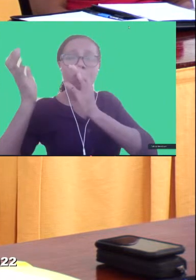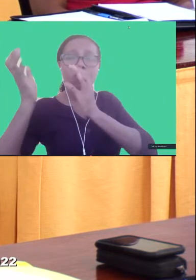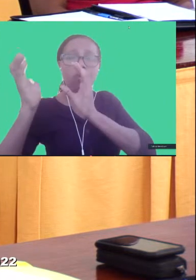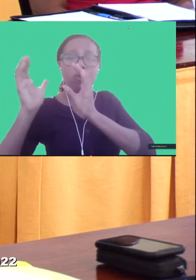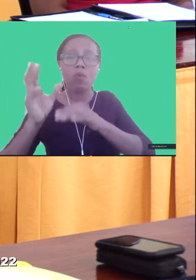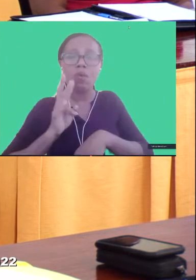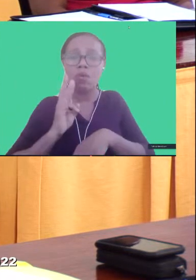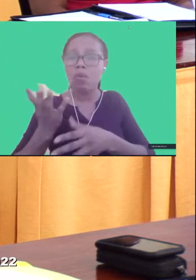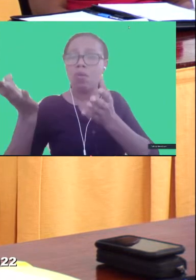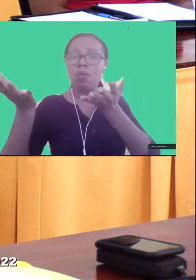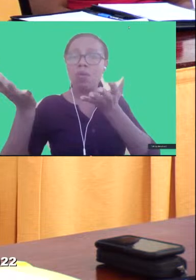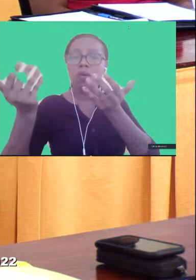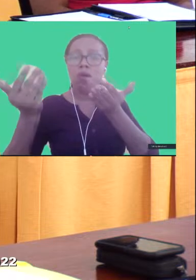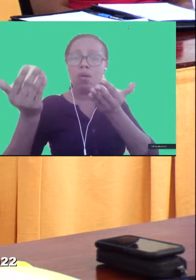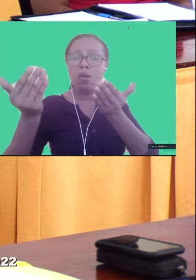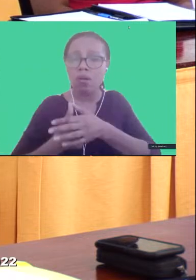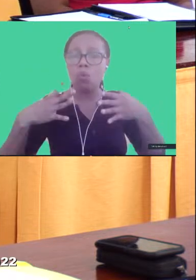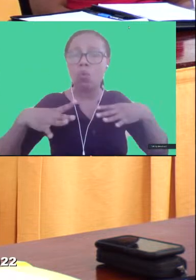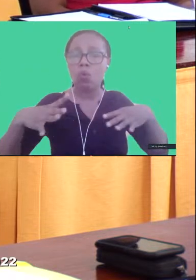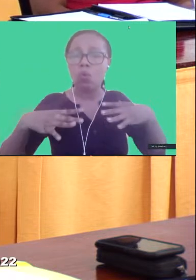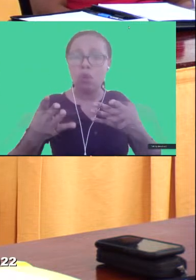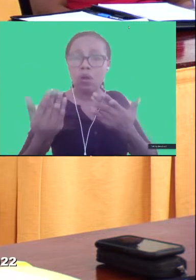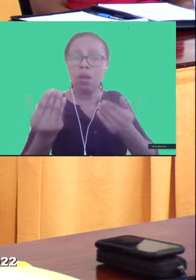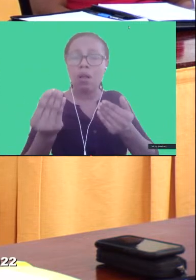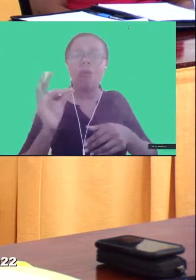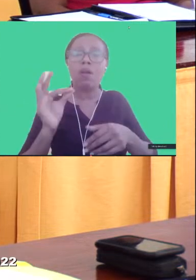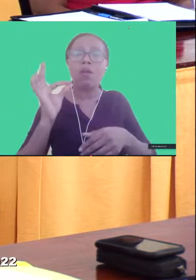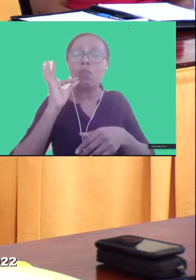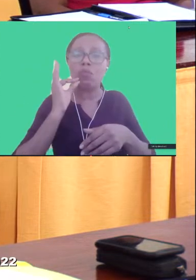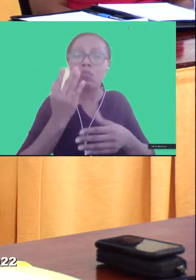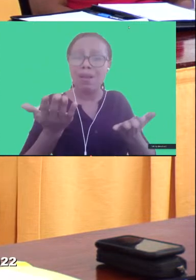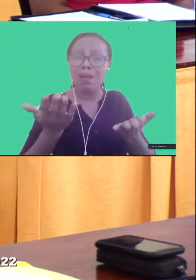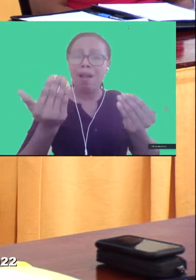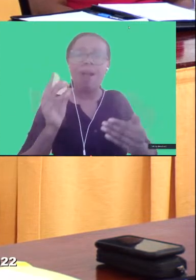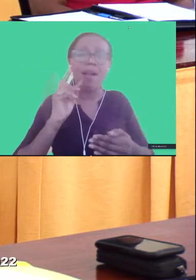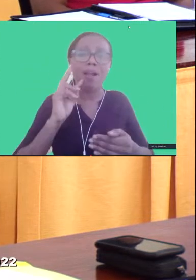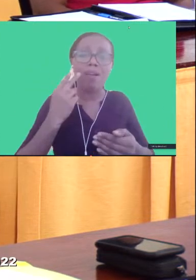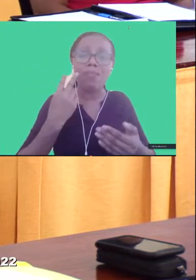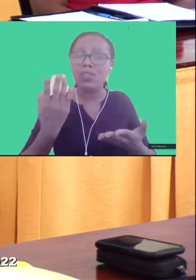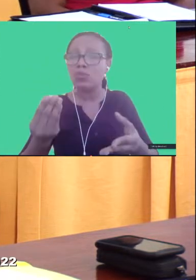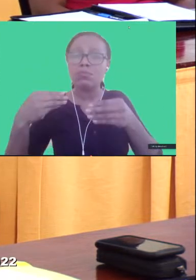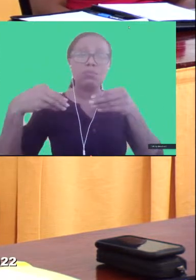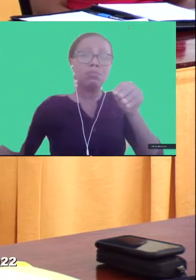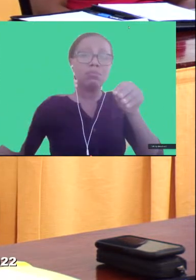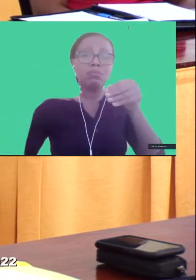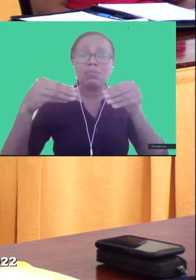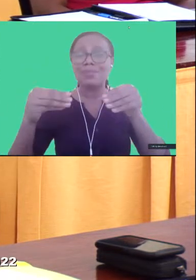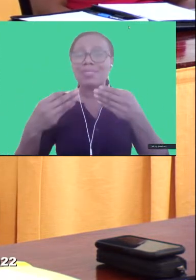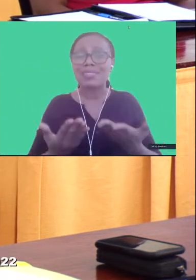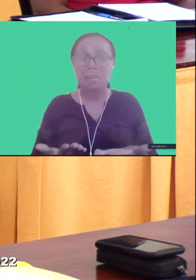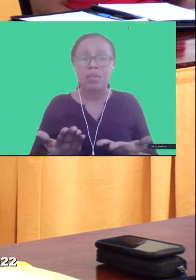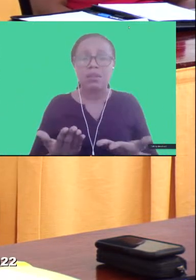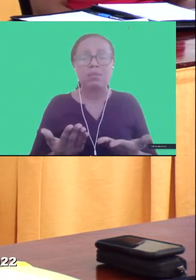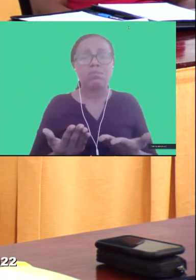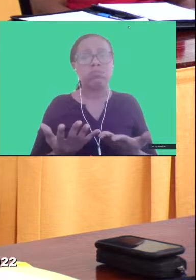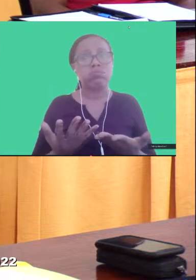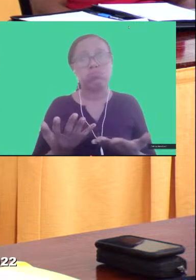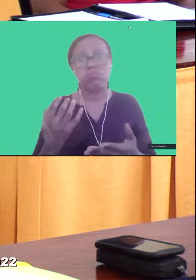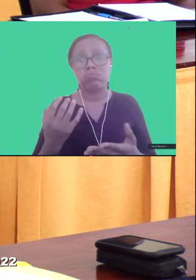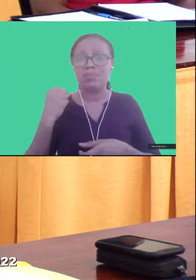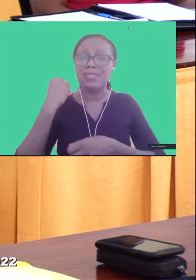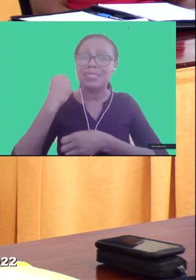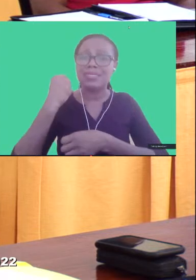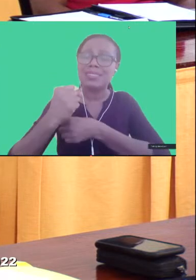are deprived, bereft, and have been for years in a state of permanent